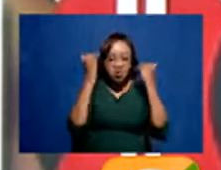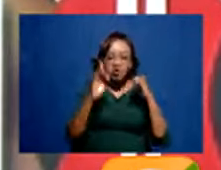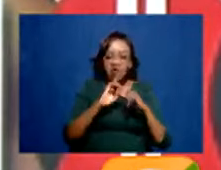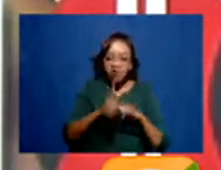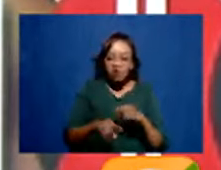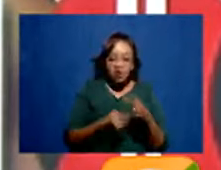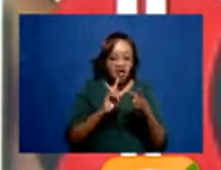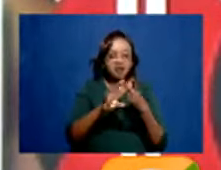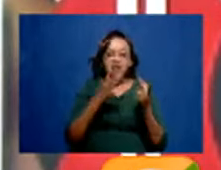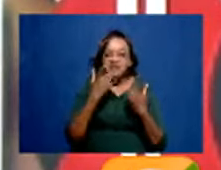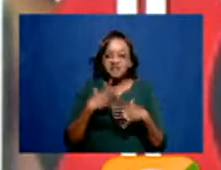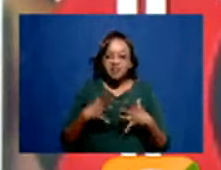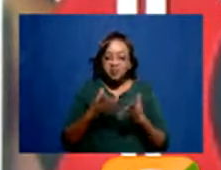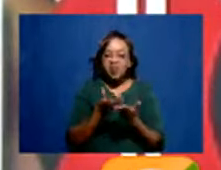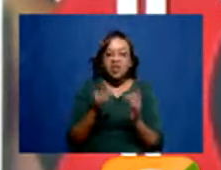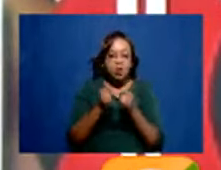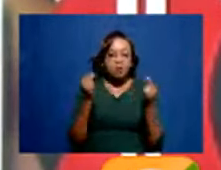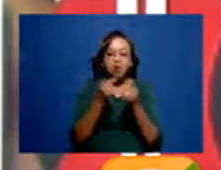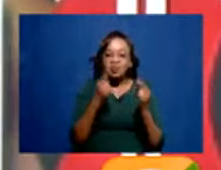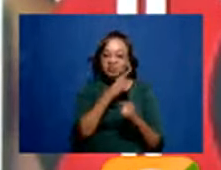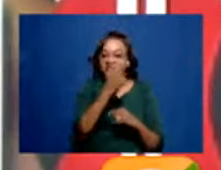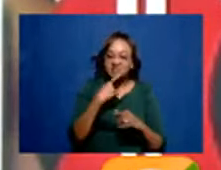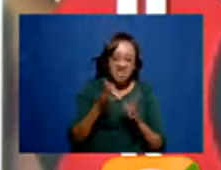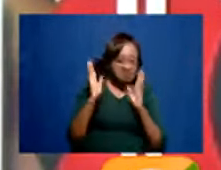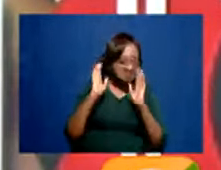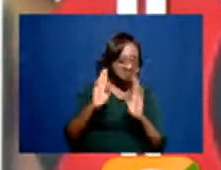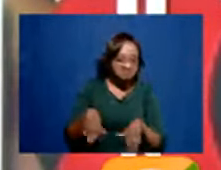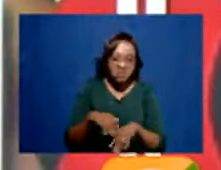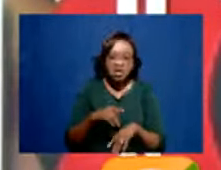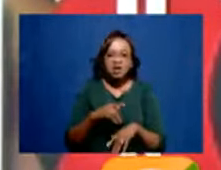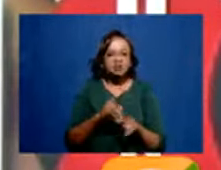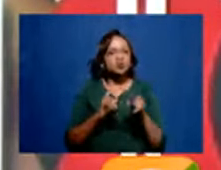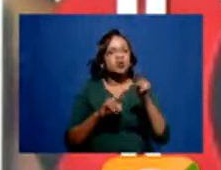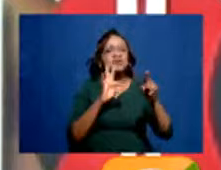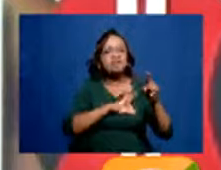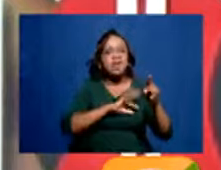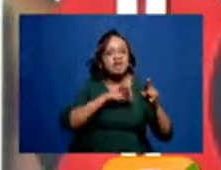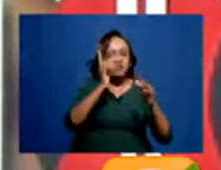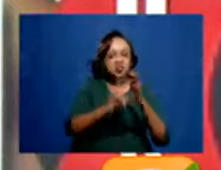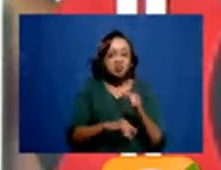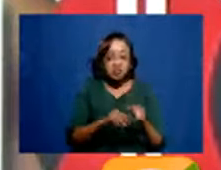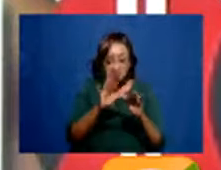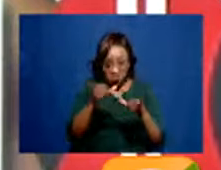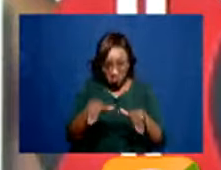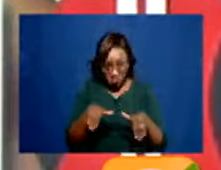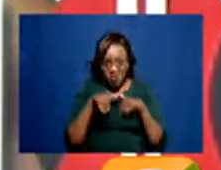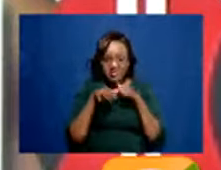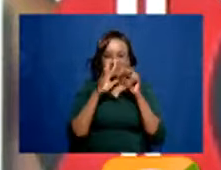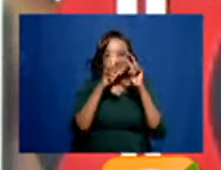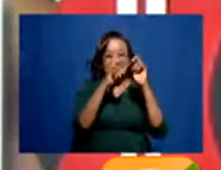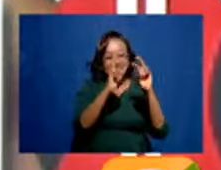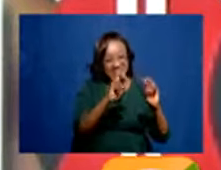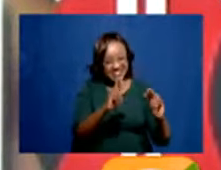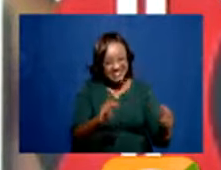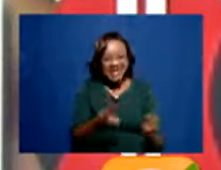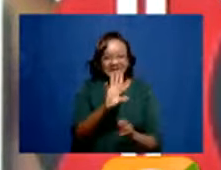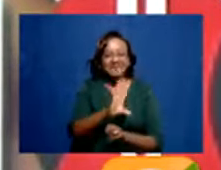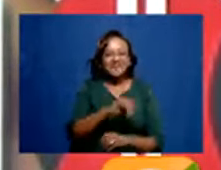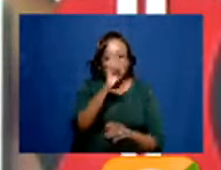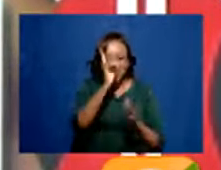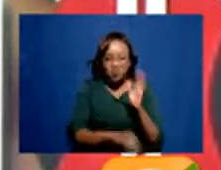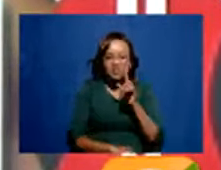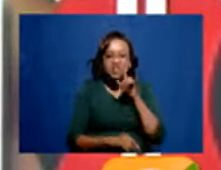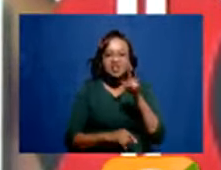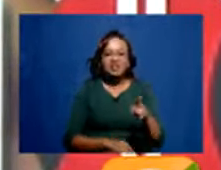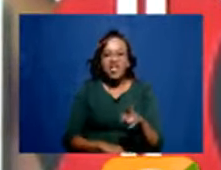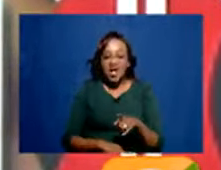they will proceed with this thing anyway. What is in it for him? I will not be surprised, Trevor. If you go and do a deep dive into this particular project,